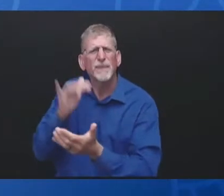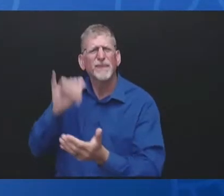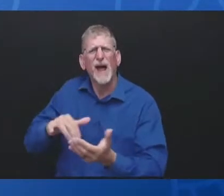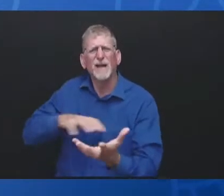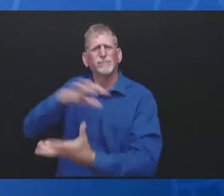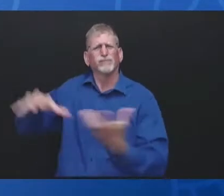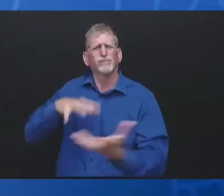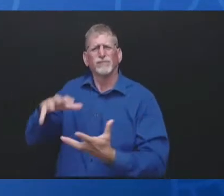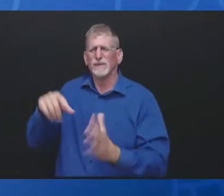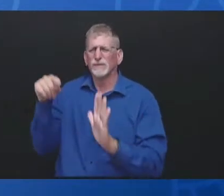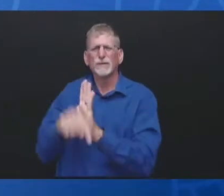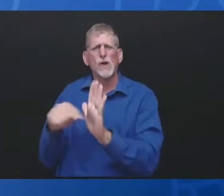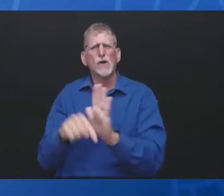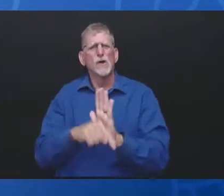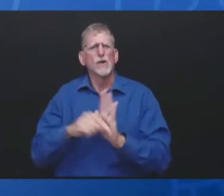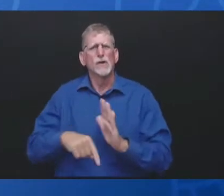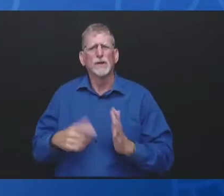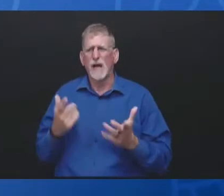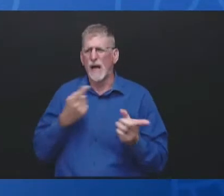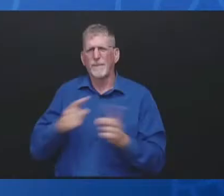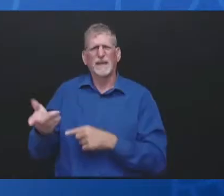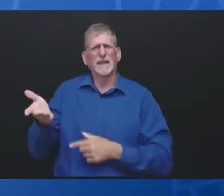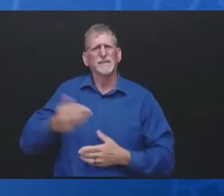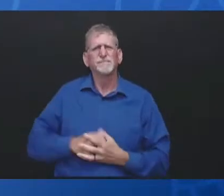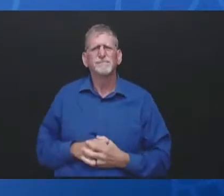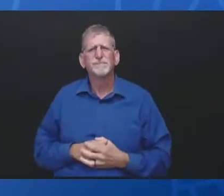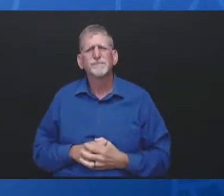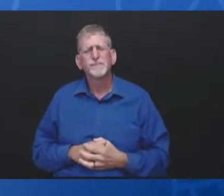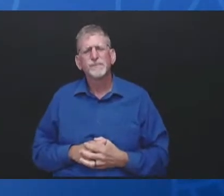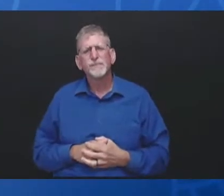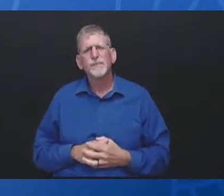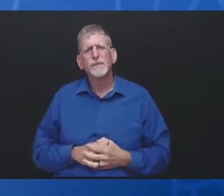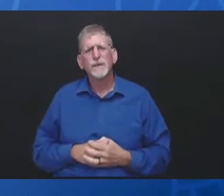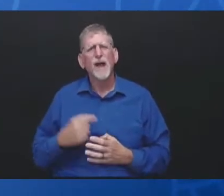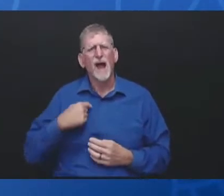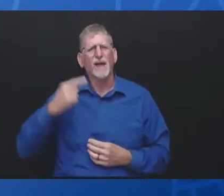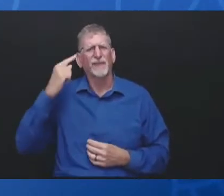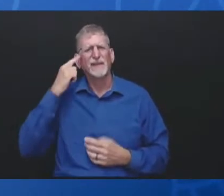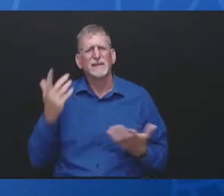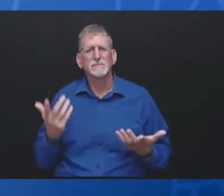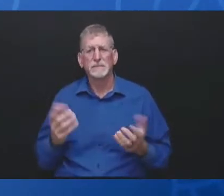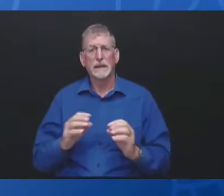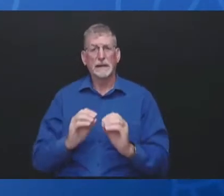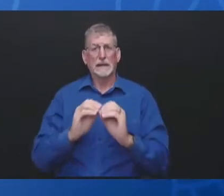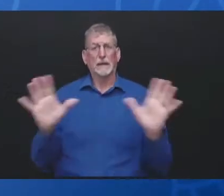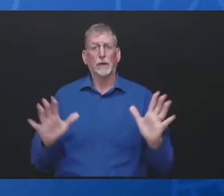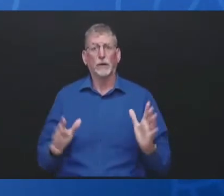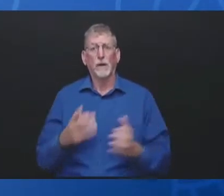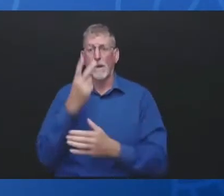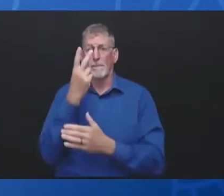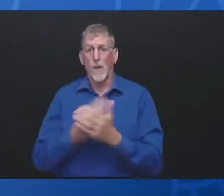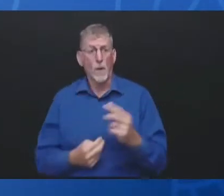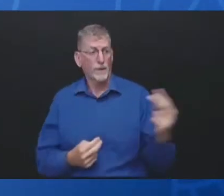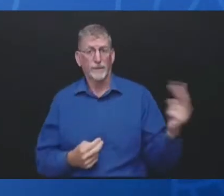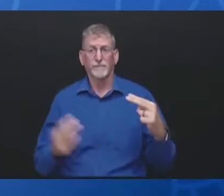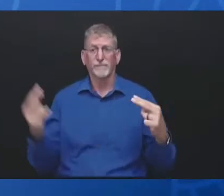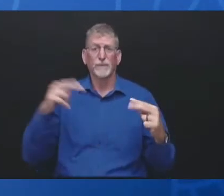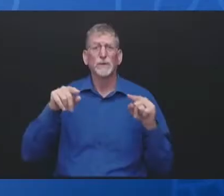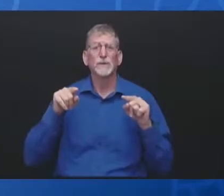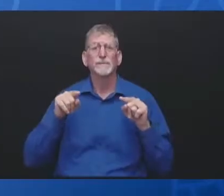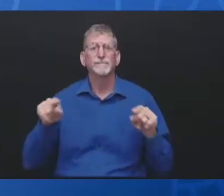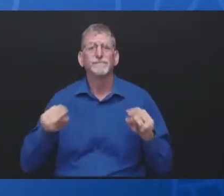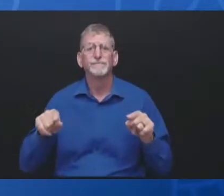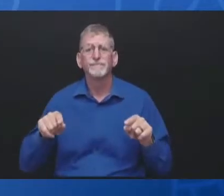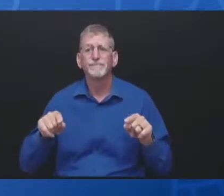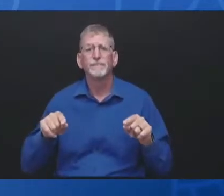now. So it's, I think, pretty clear where both sides are at this point. And given the president's public frustration of Putin, is